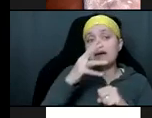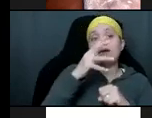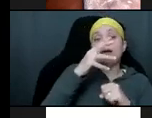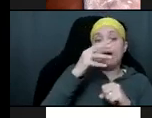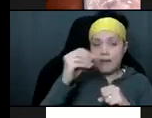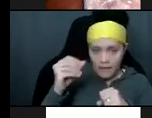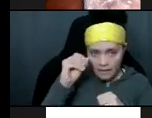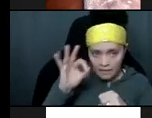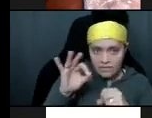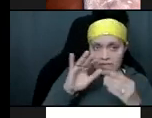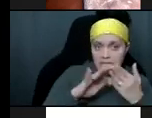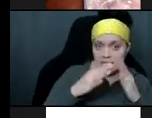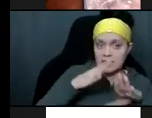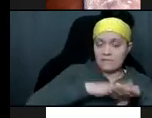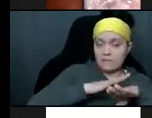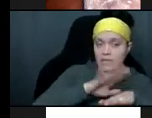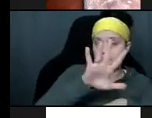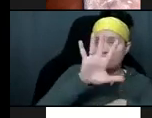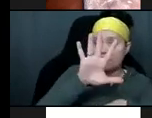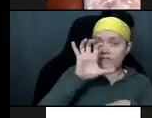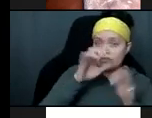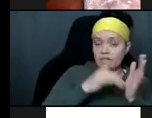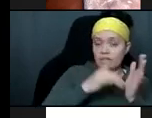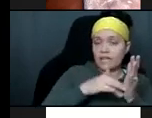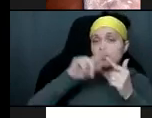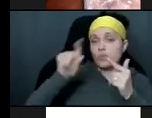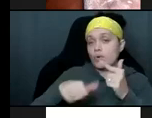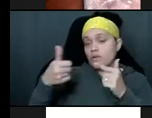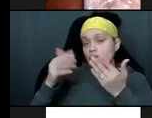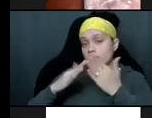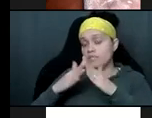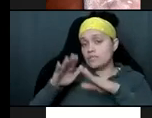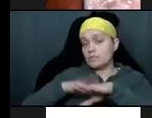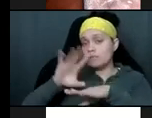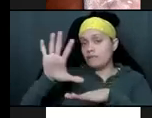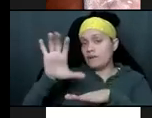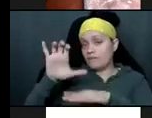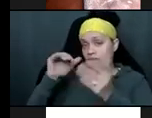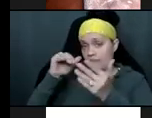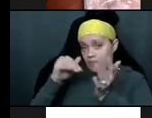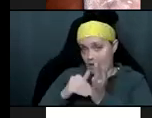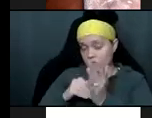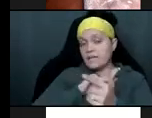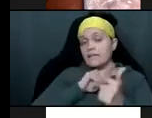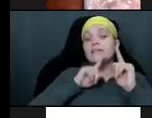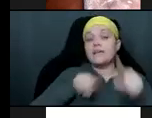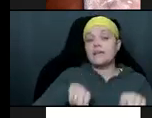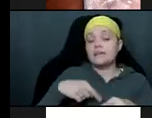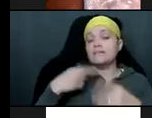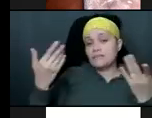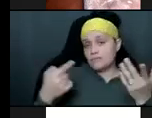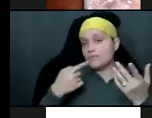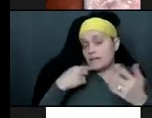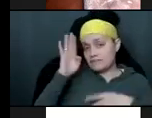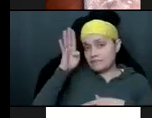you take a city of at least 500,000 to another city of at least 500,000, then the answer is, well, what I came up